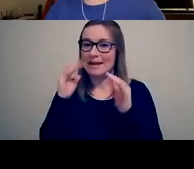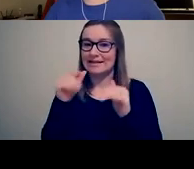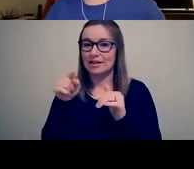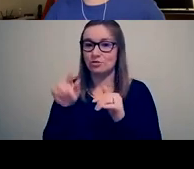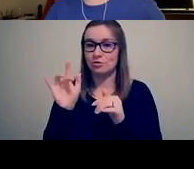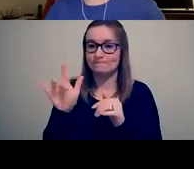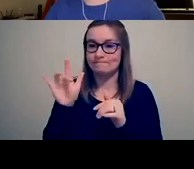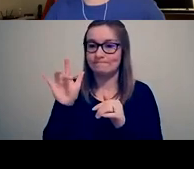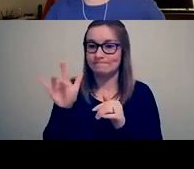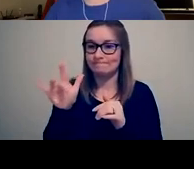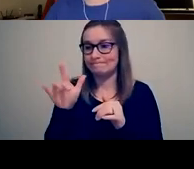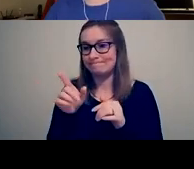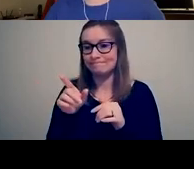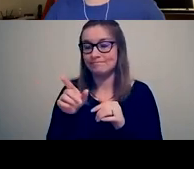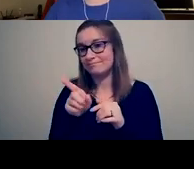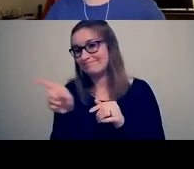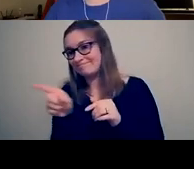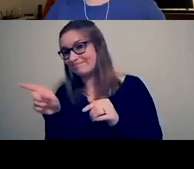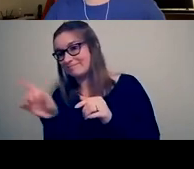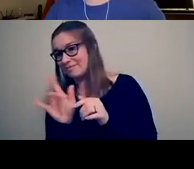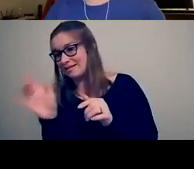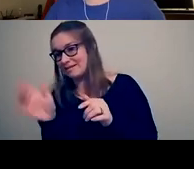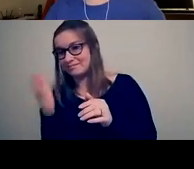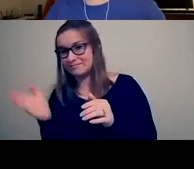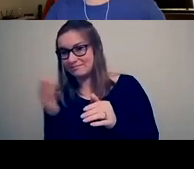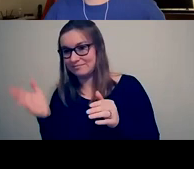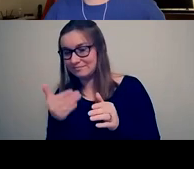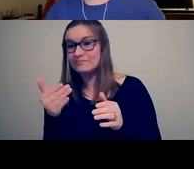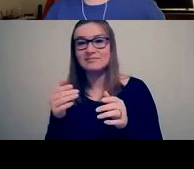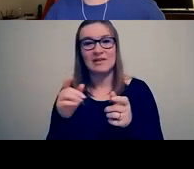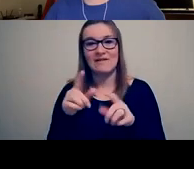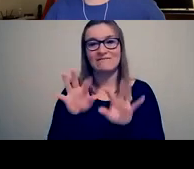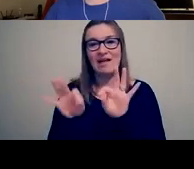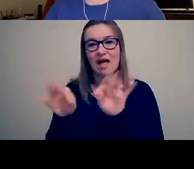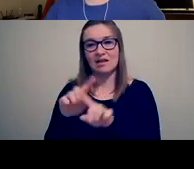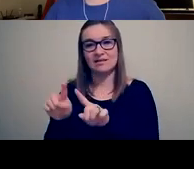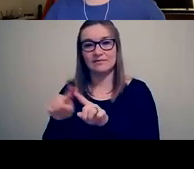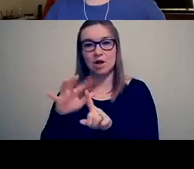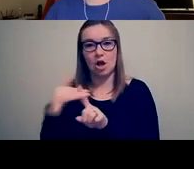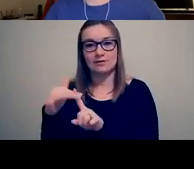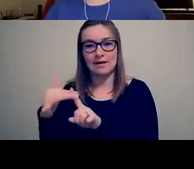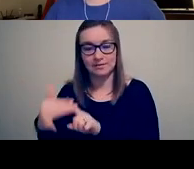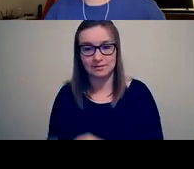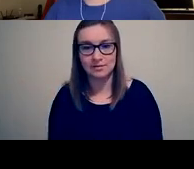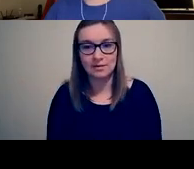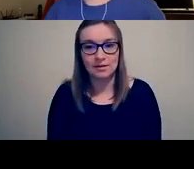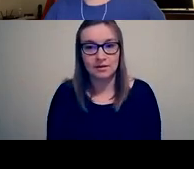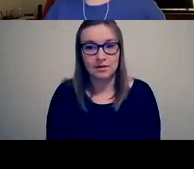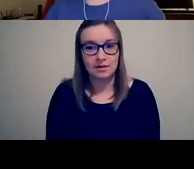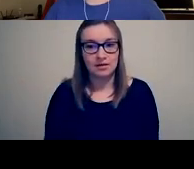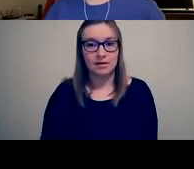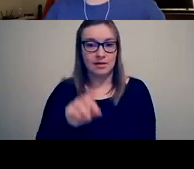them, and they're expected to offer you different contexts. Right. Well, I will point out that